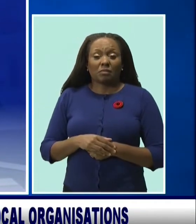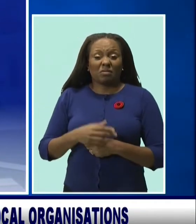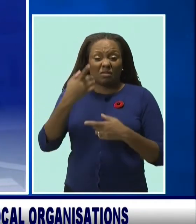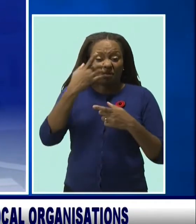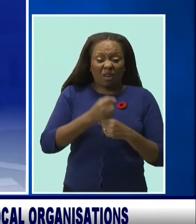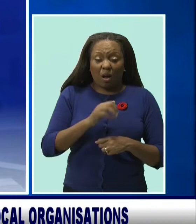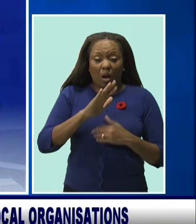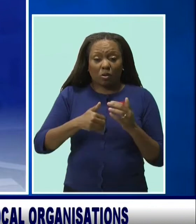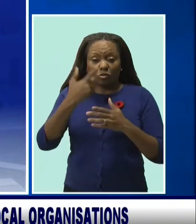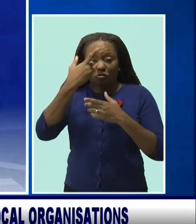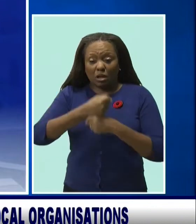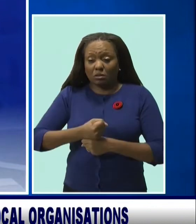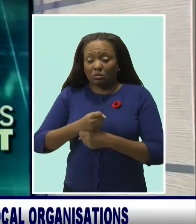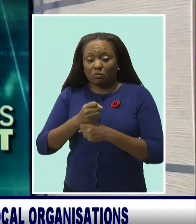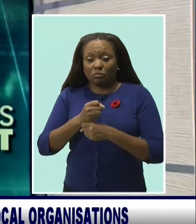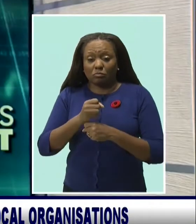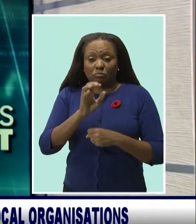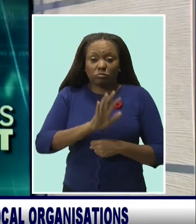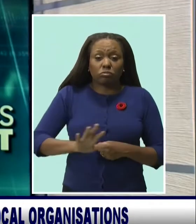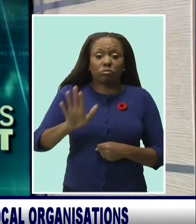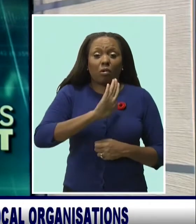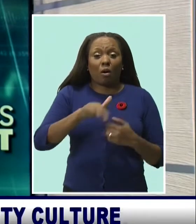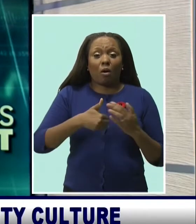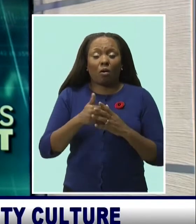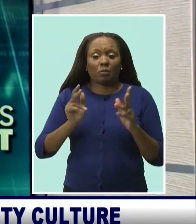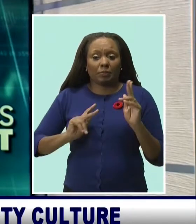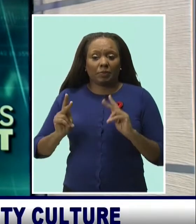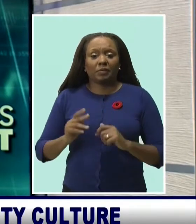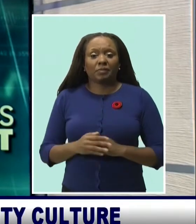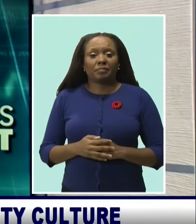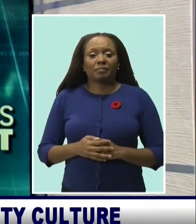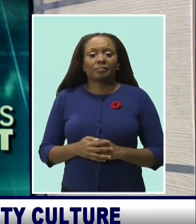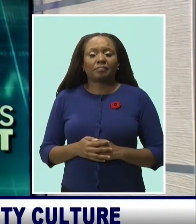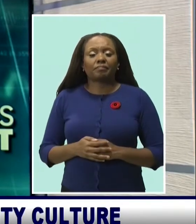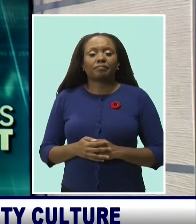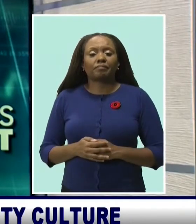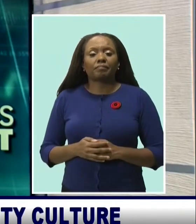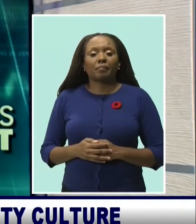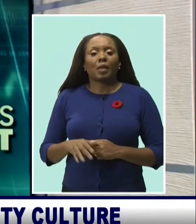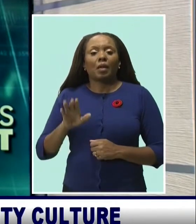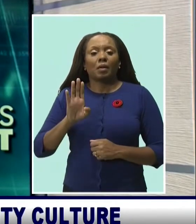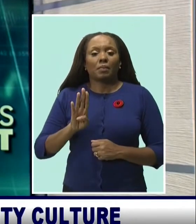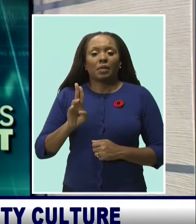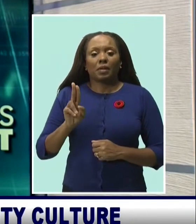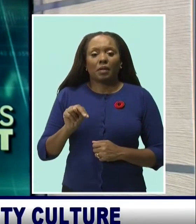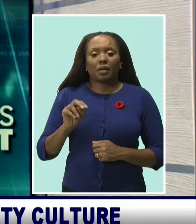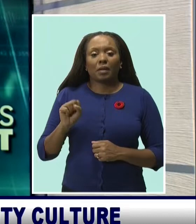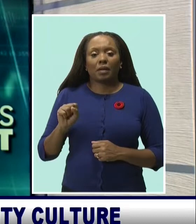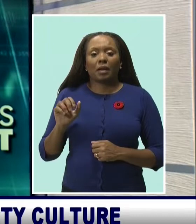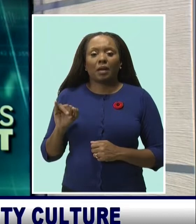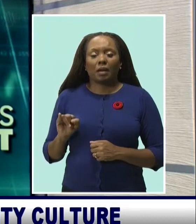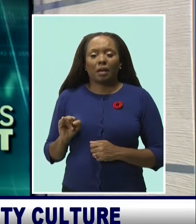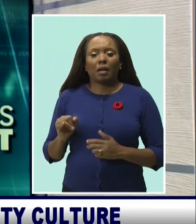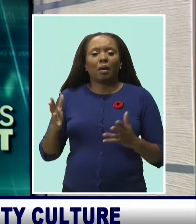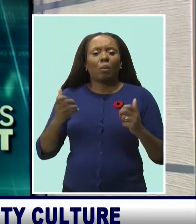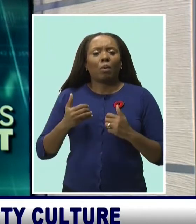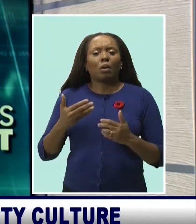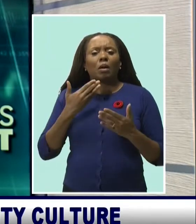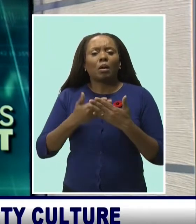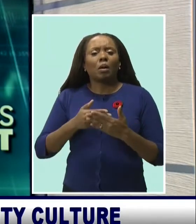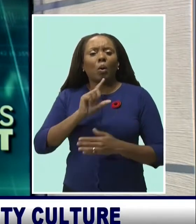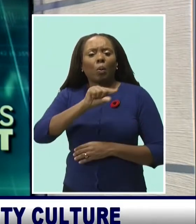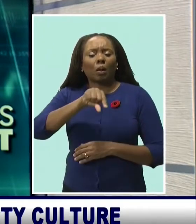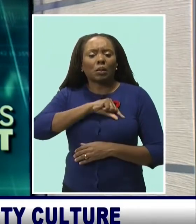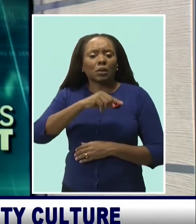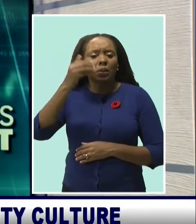and the clients that you are serving. The Barbados National Standards Institution is promoting quality consciousness and the